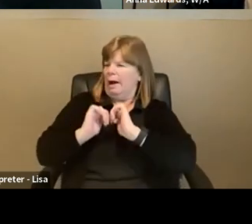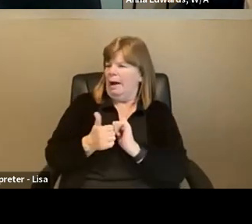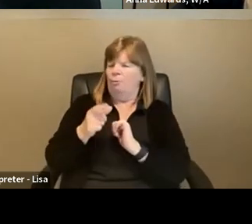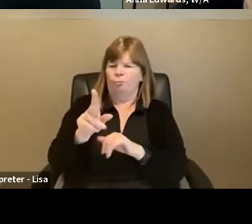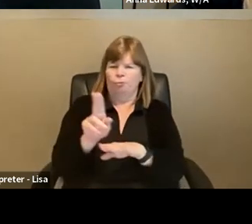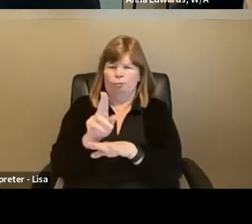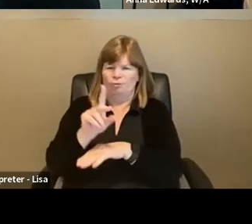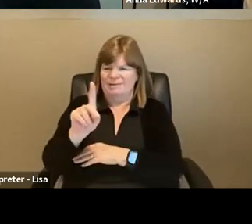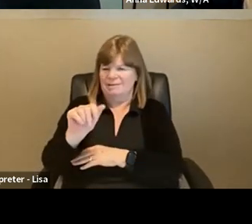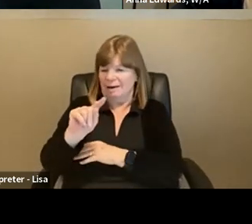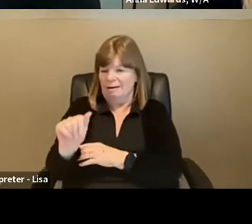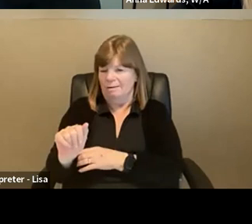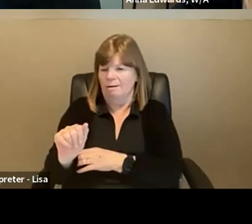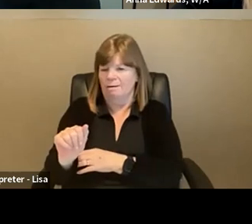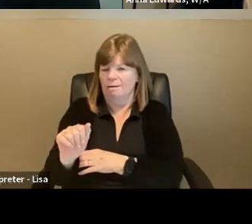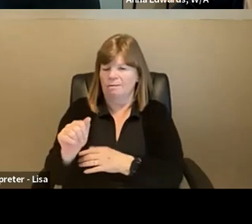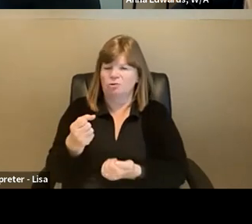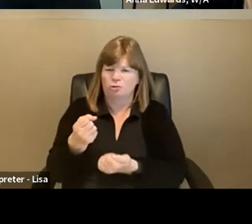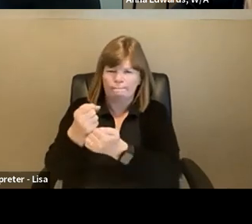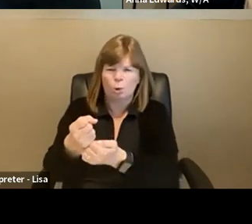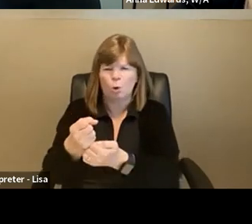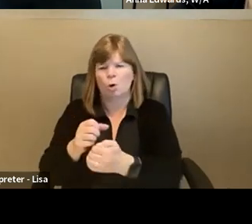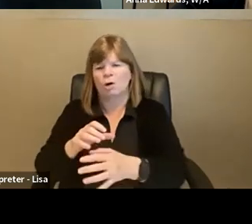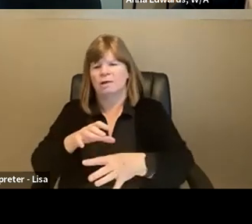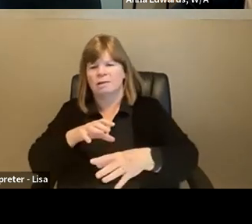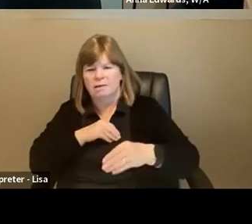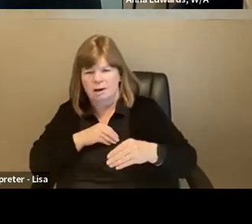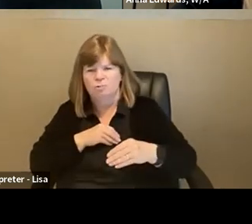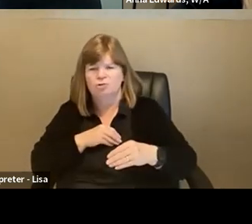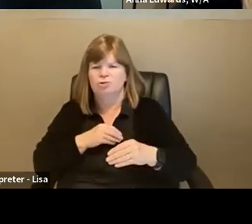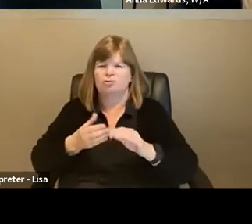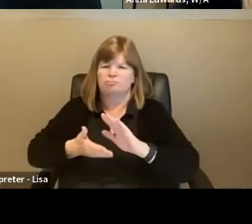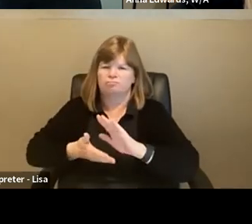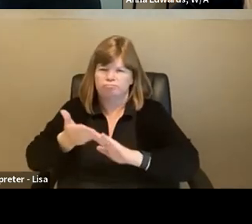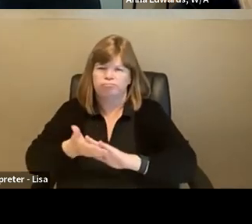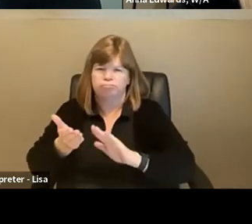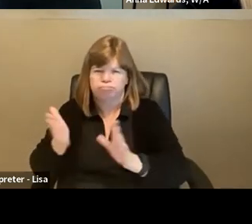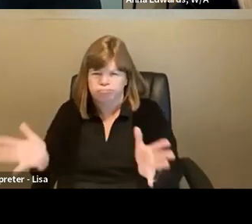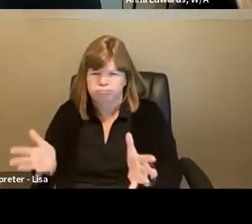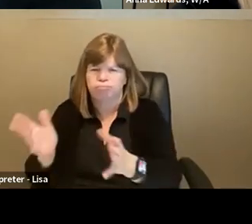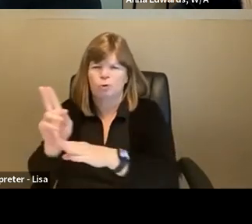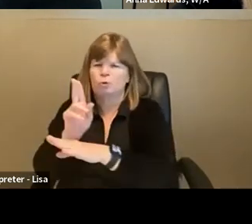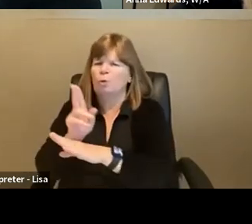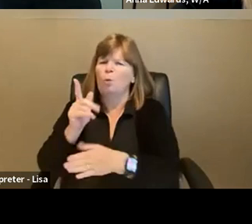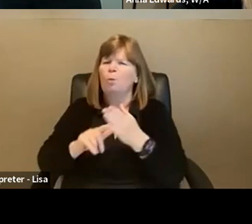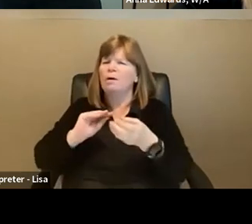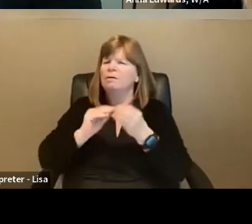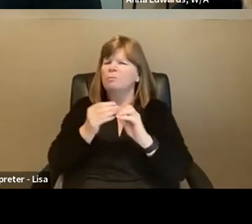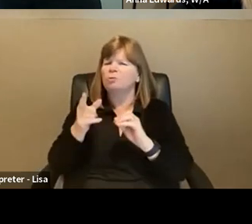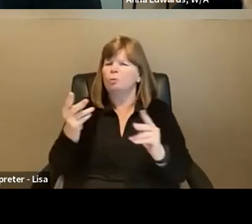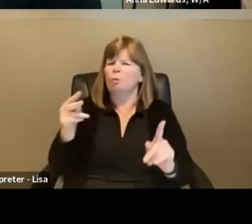using data to support adoption and to drive usage, and what kind of metrics you look at